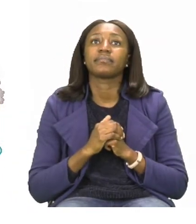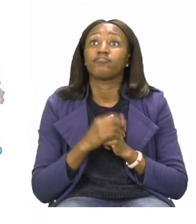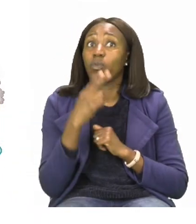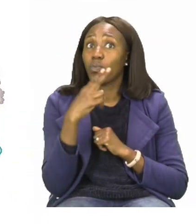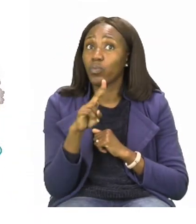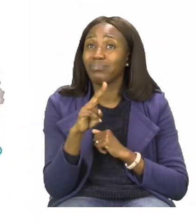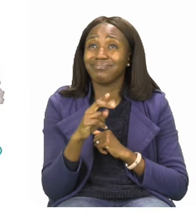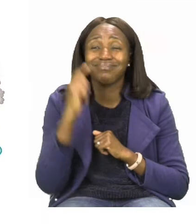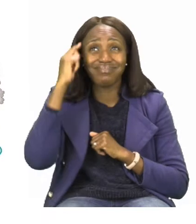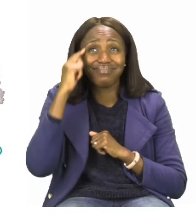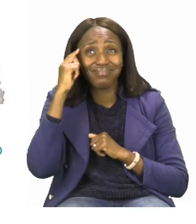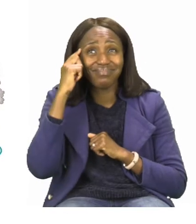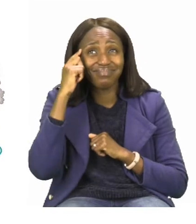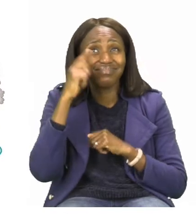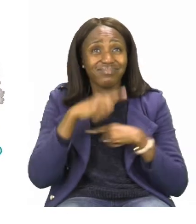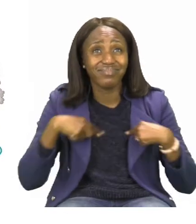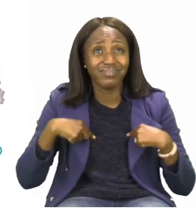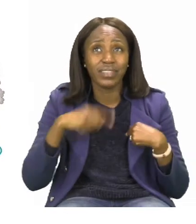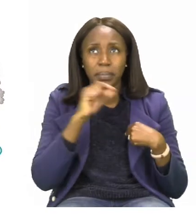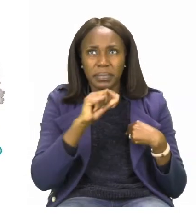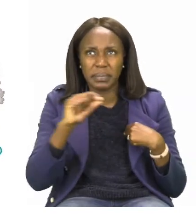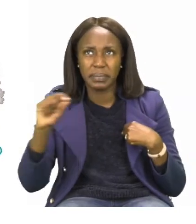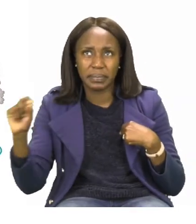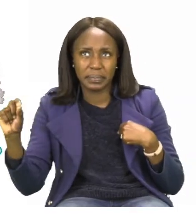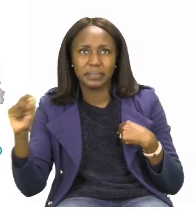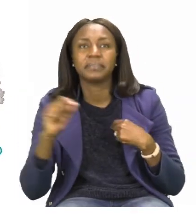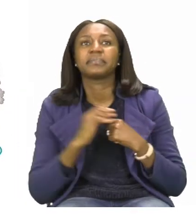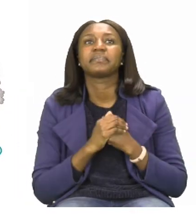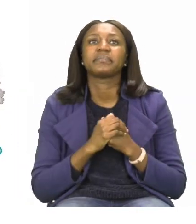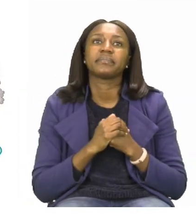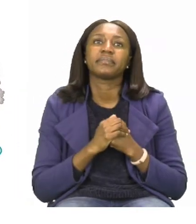No, I think we dash.